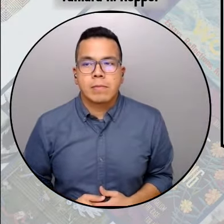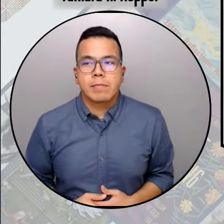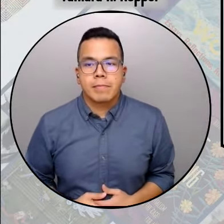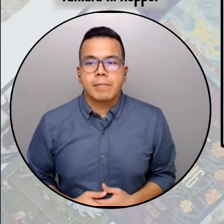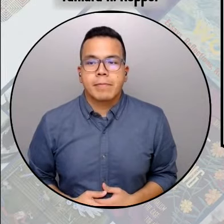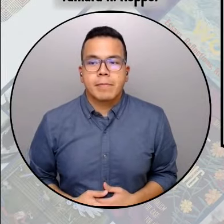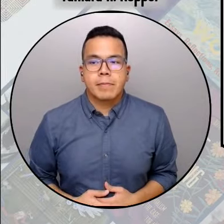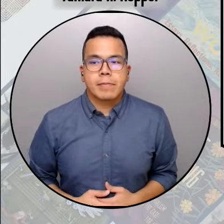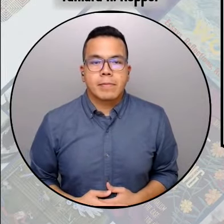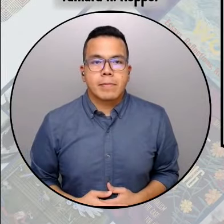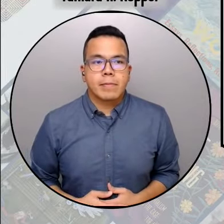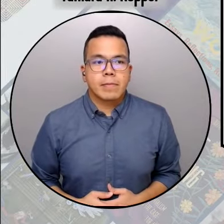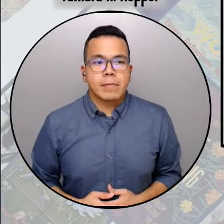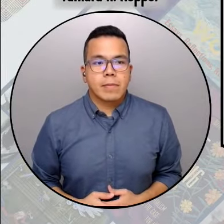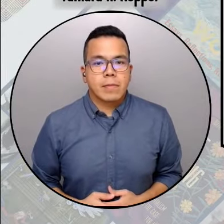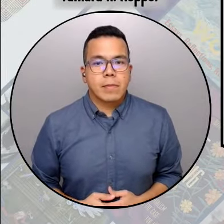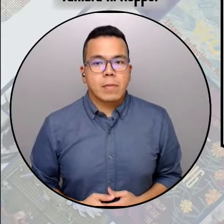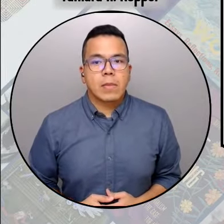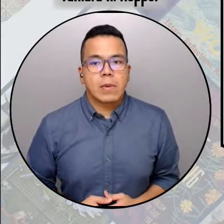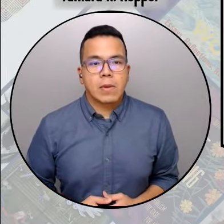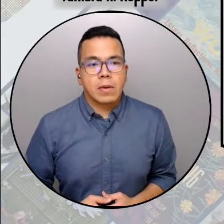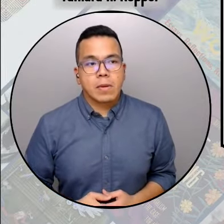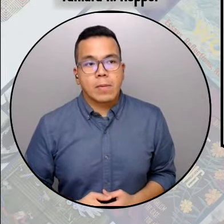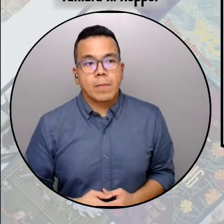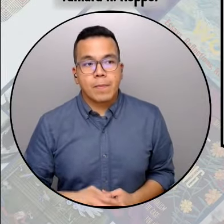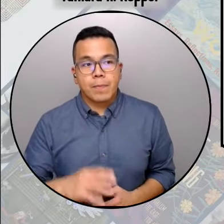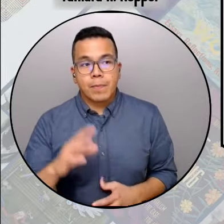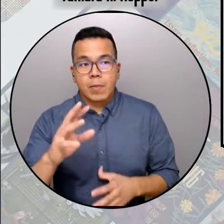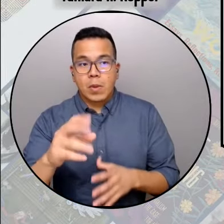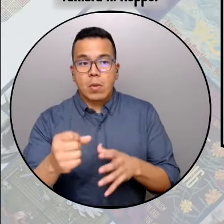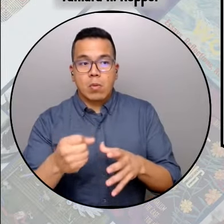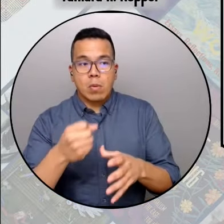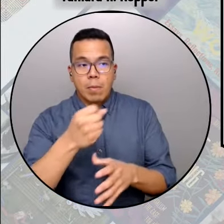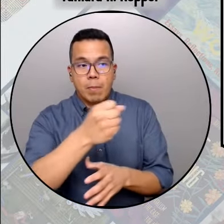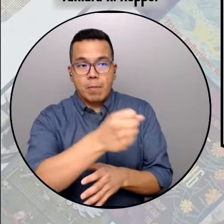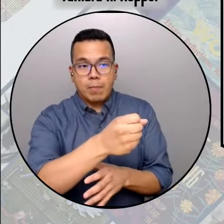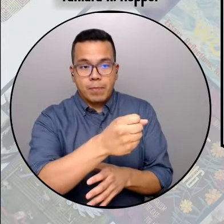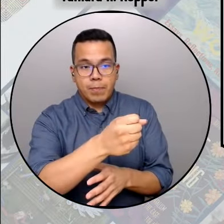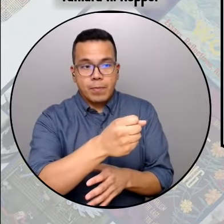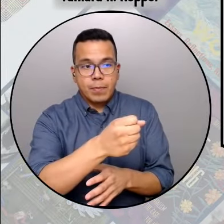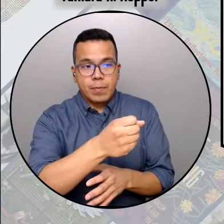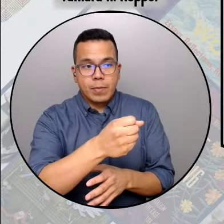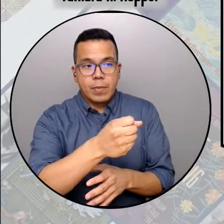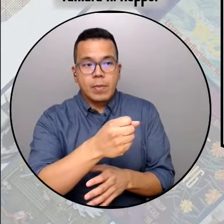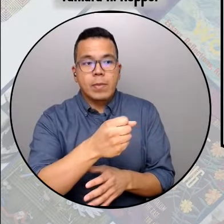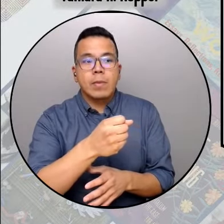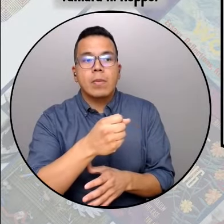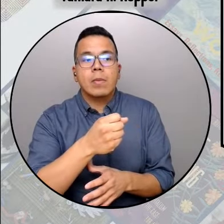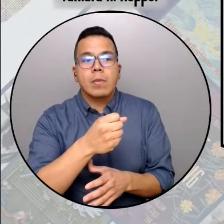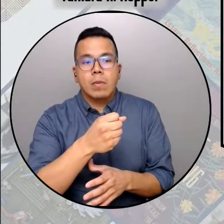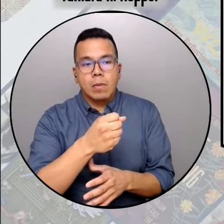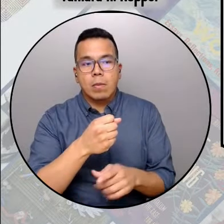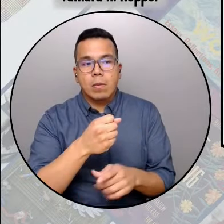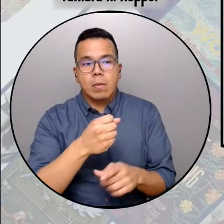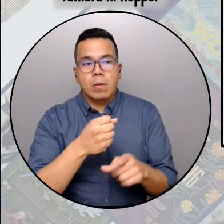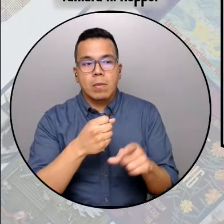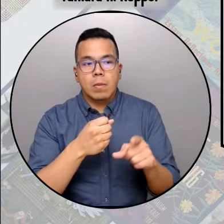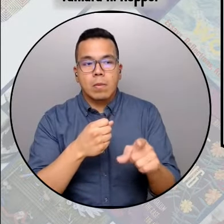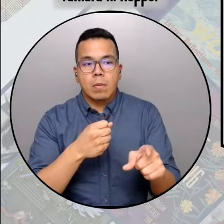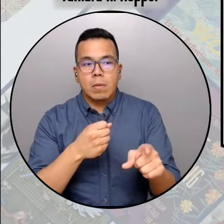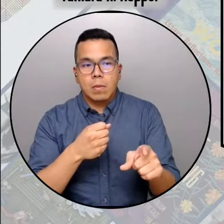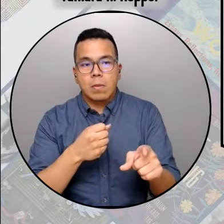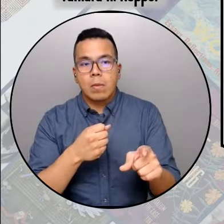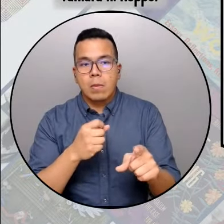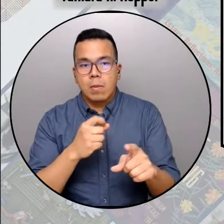a removal is forced, but a return is confirmed movement, inadmissible or deportable alien out of the United States, not based on an order of removal,